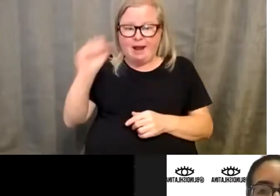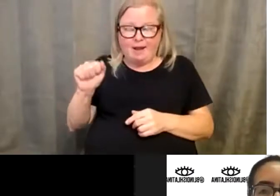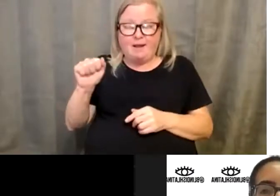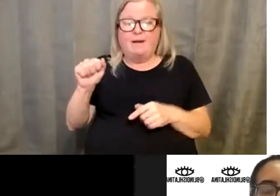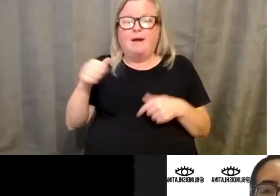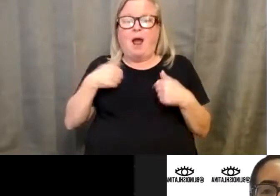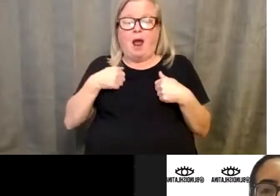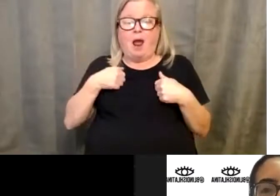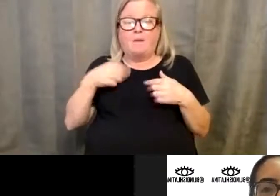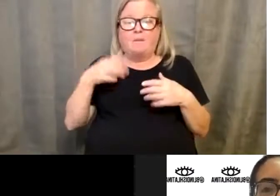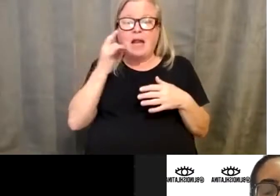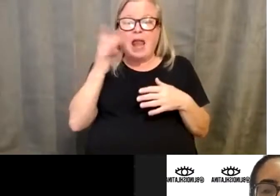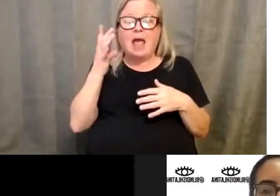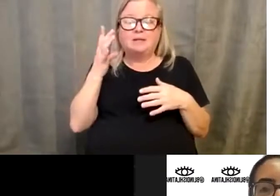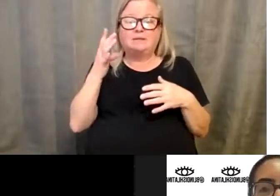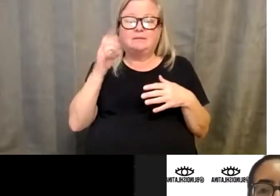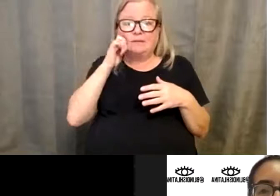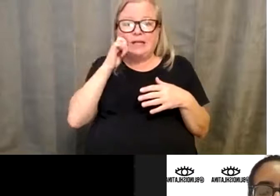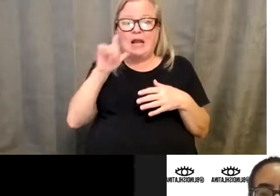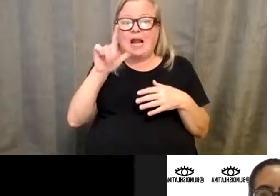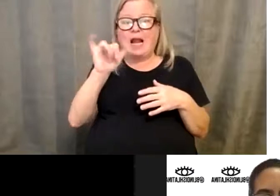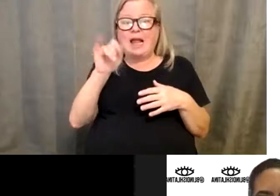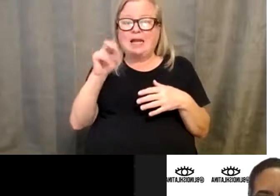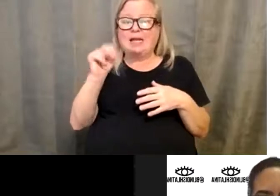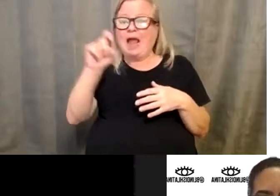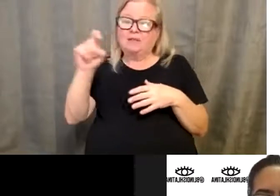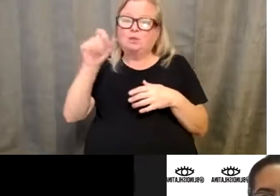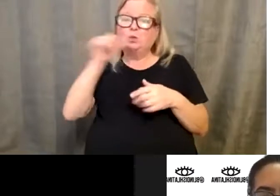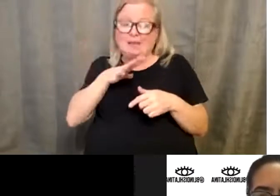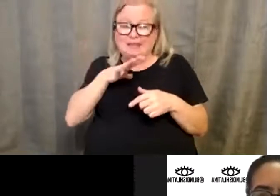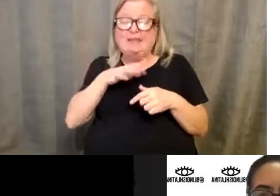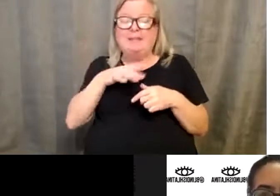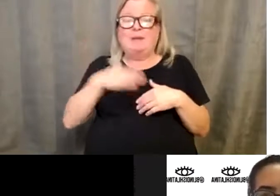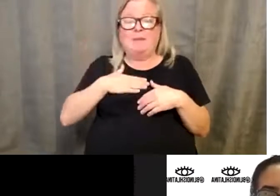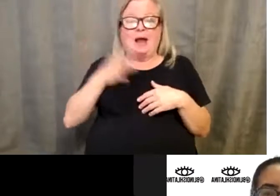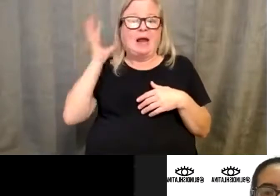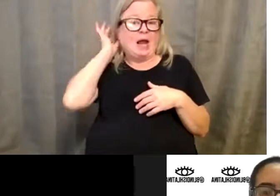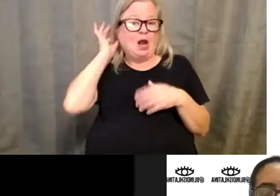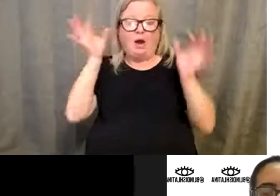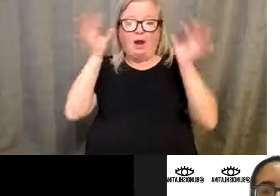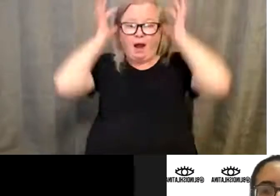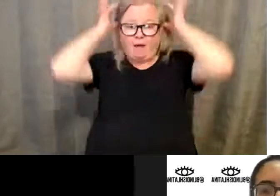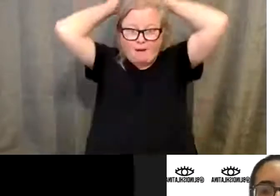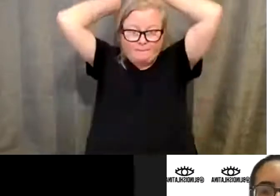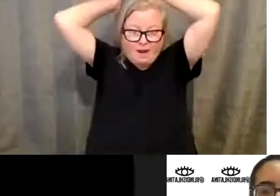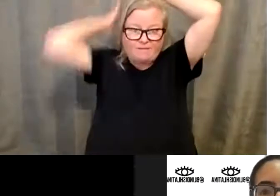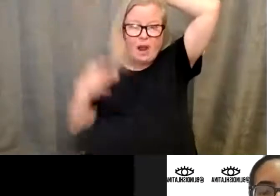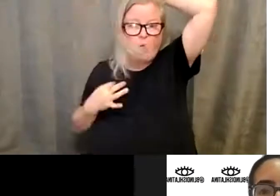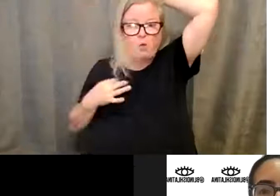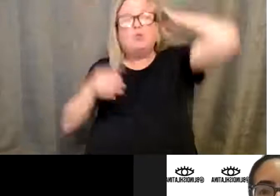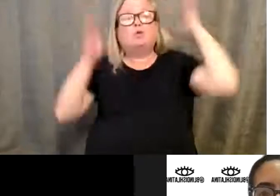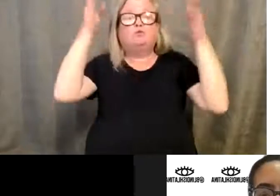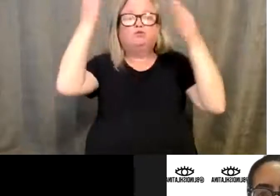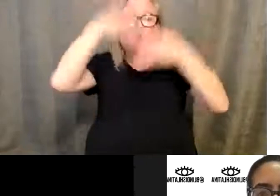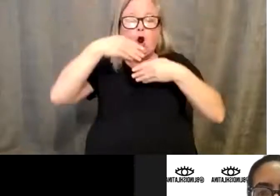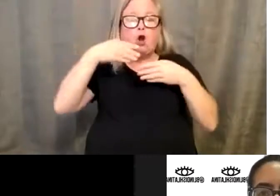am a light-skinned Latinx woman. I have my hair half up, half down. It's dark brown. I'm